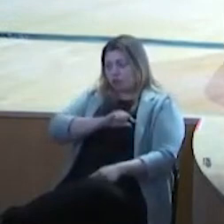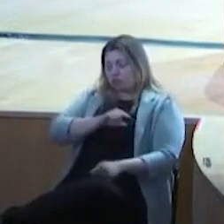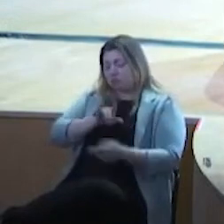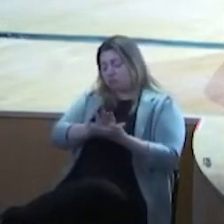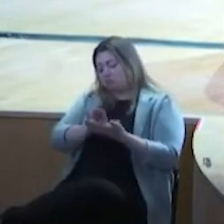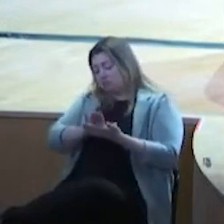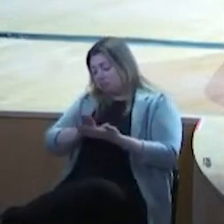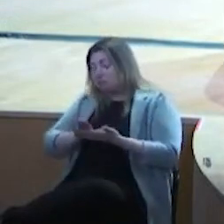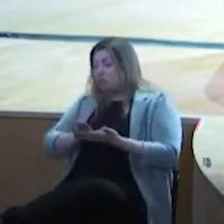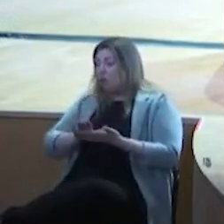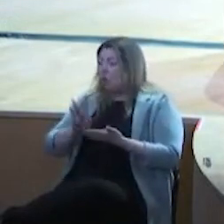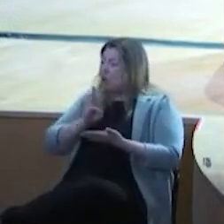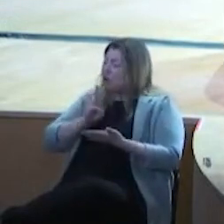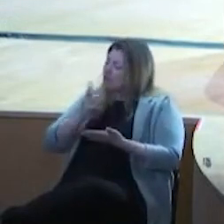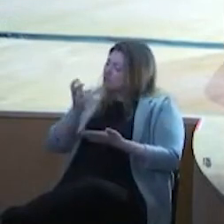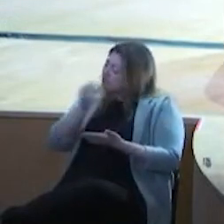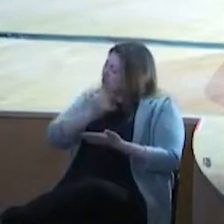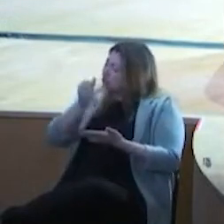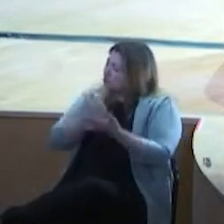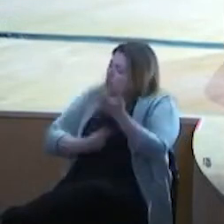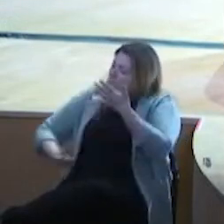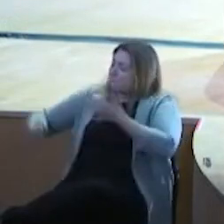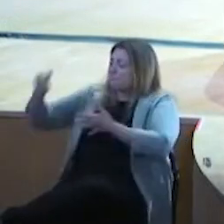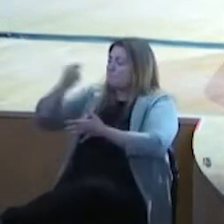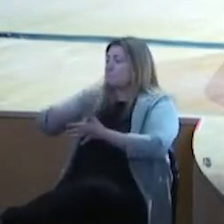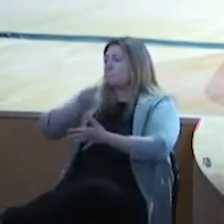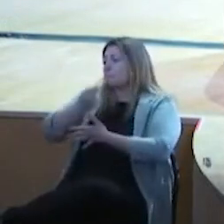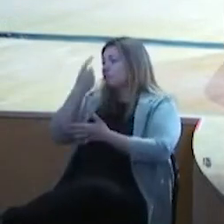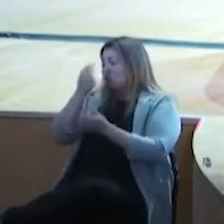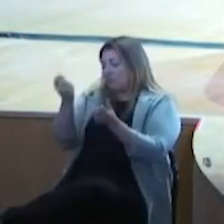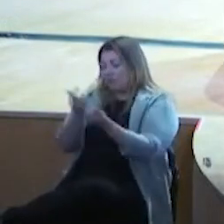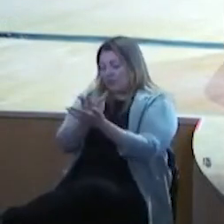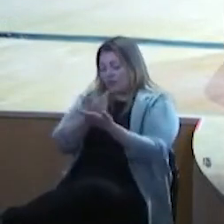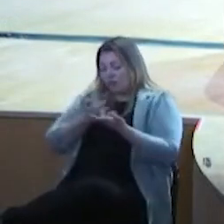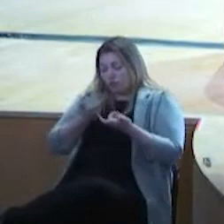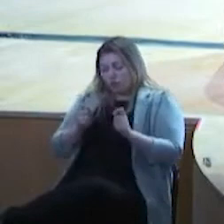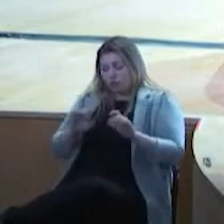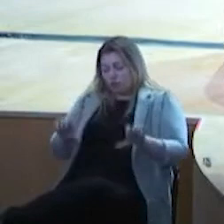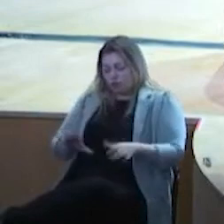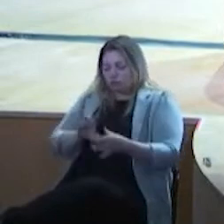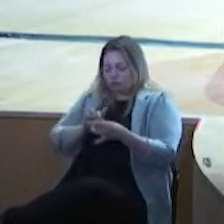Water is paramount to the things that we're trying to do on the beach.